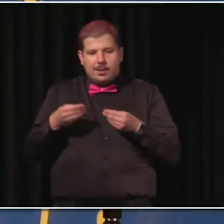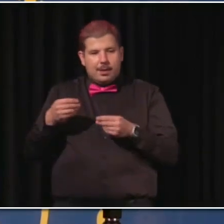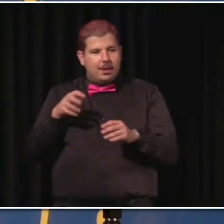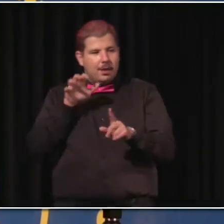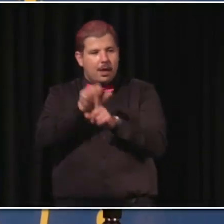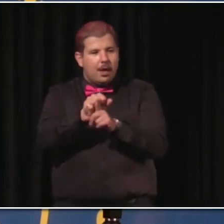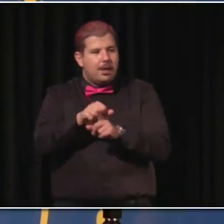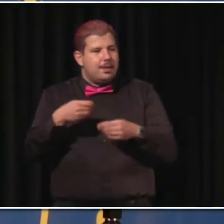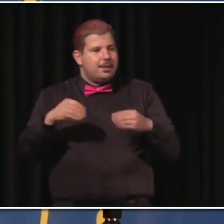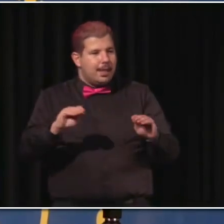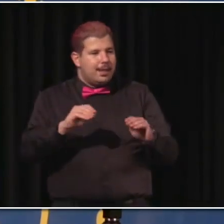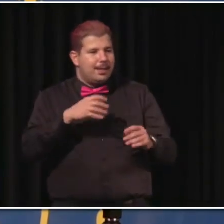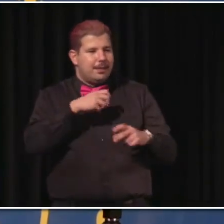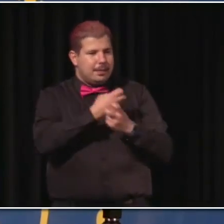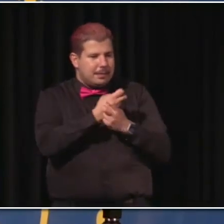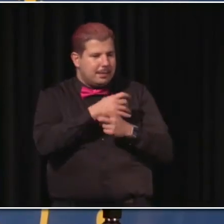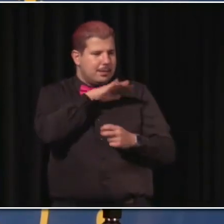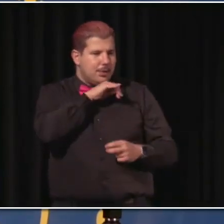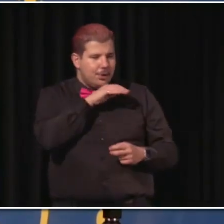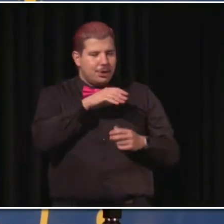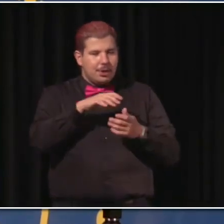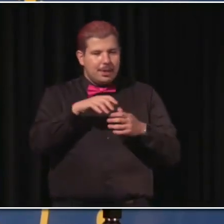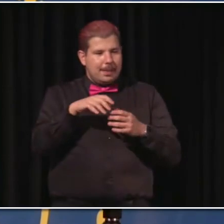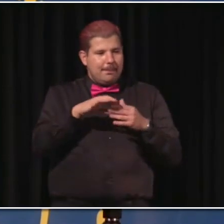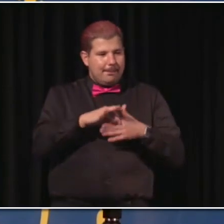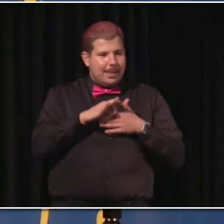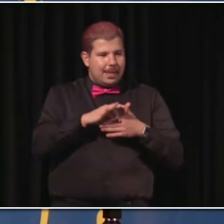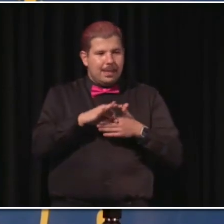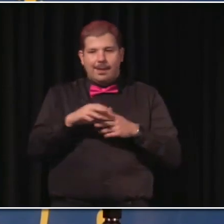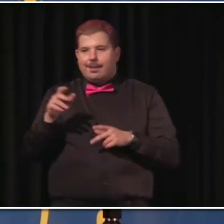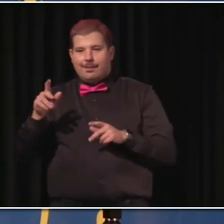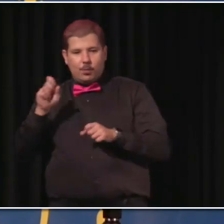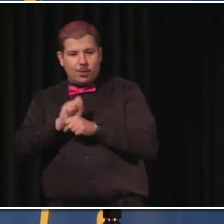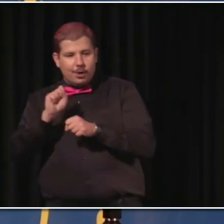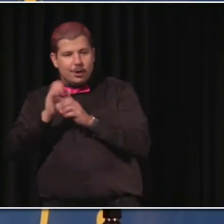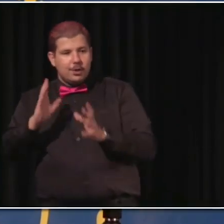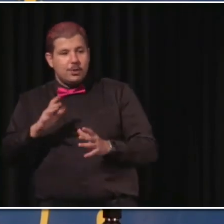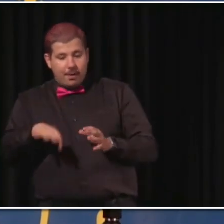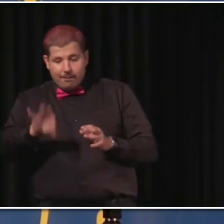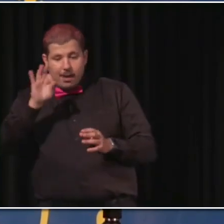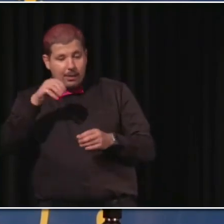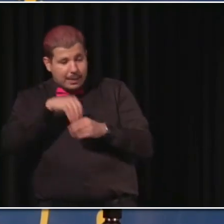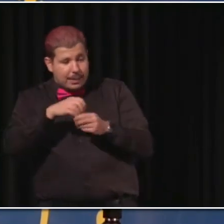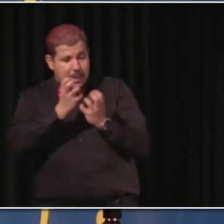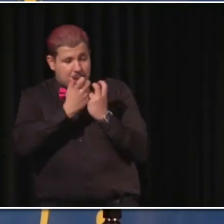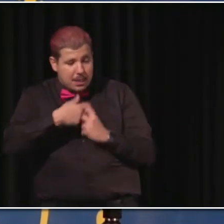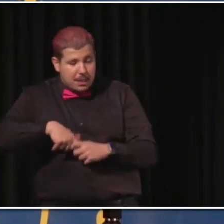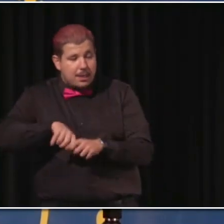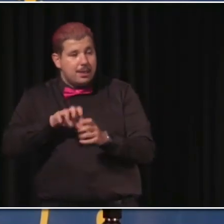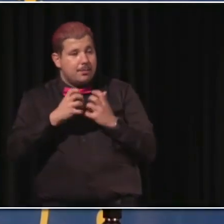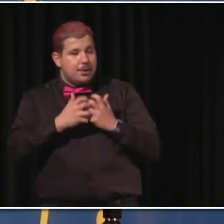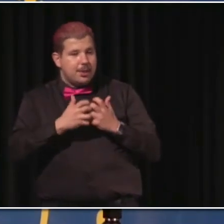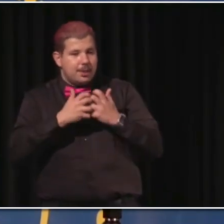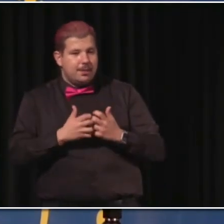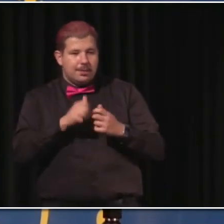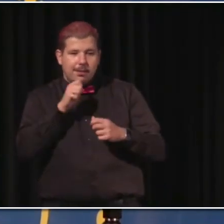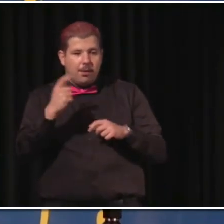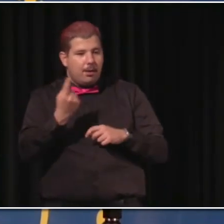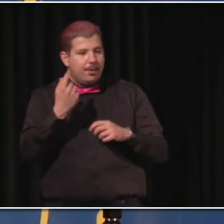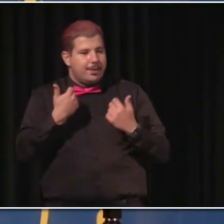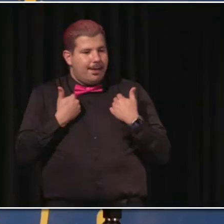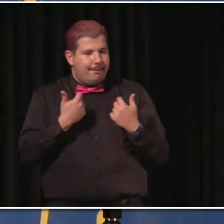factory workers were found ground up in the machinery. We didn't always have labor